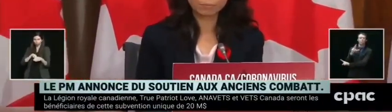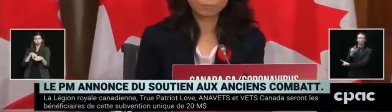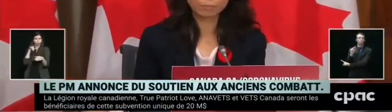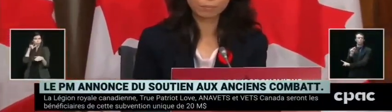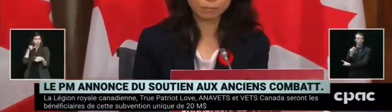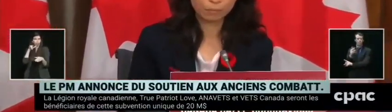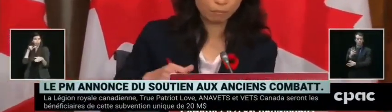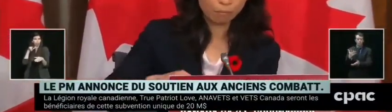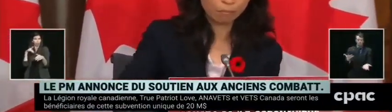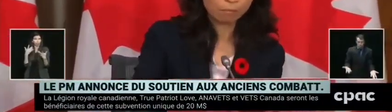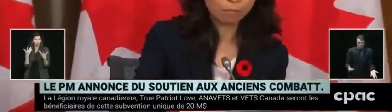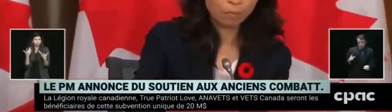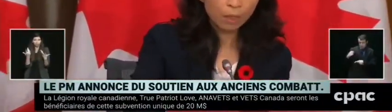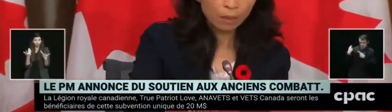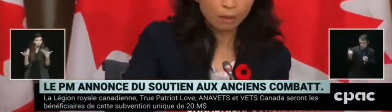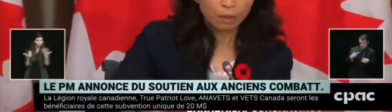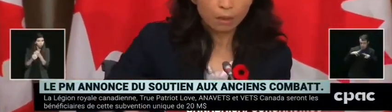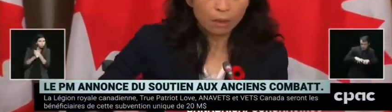flights?